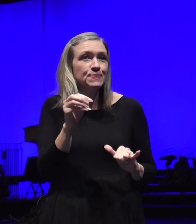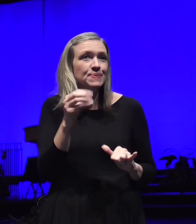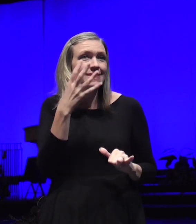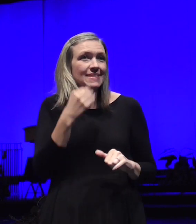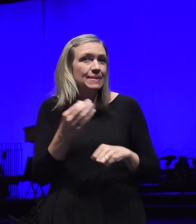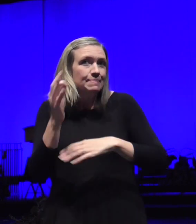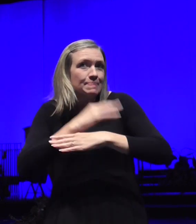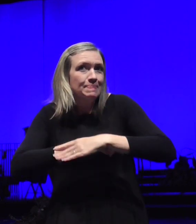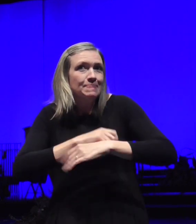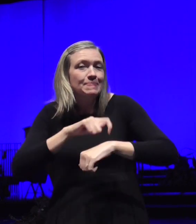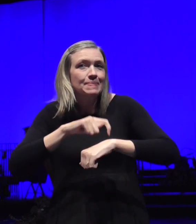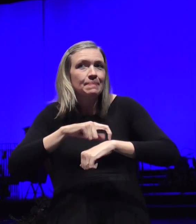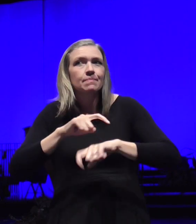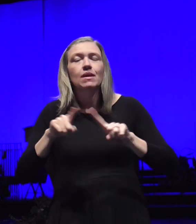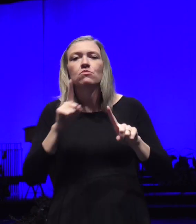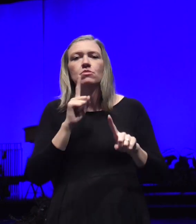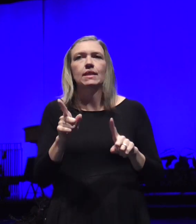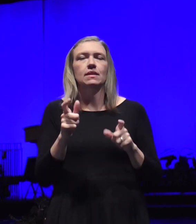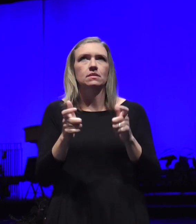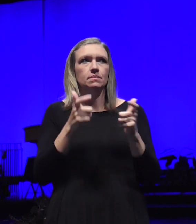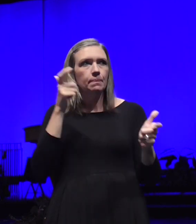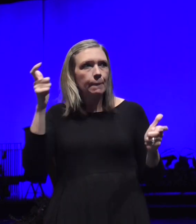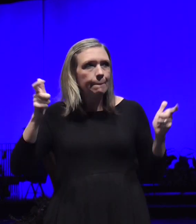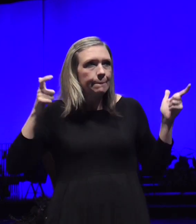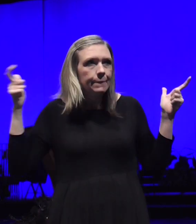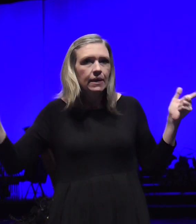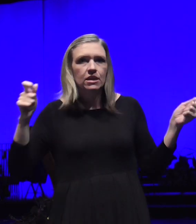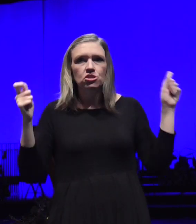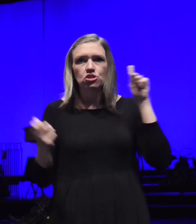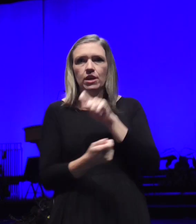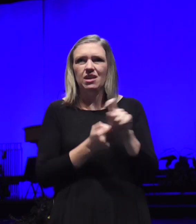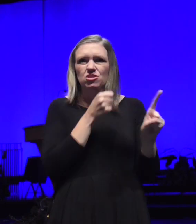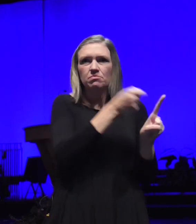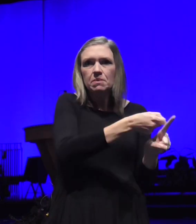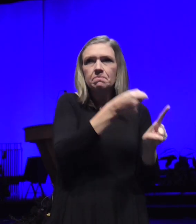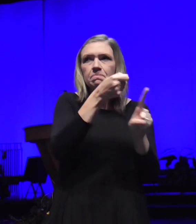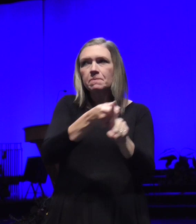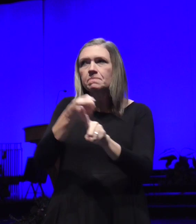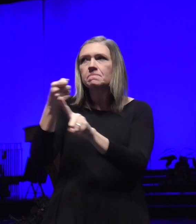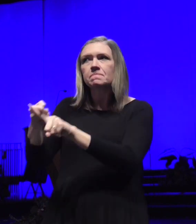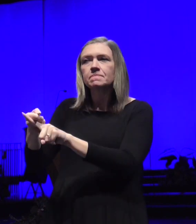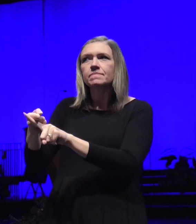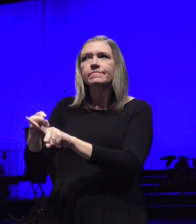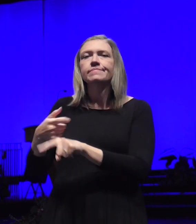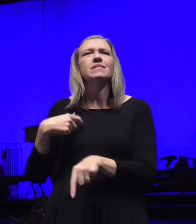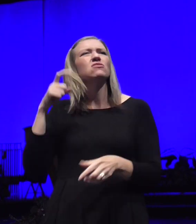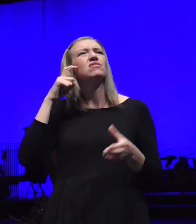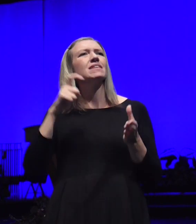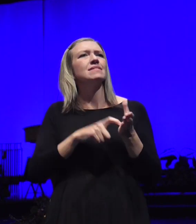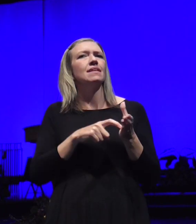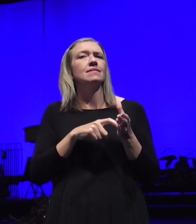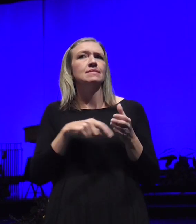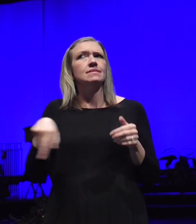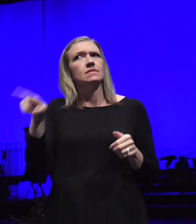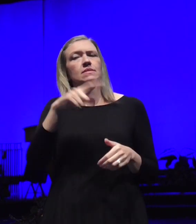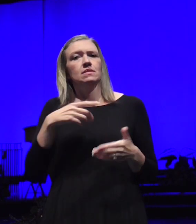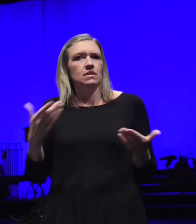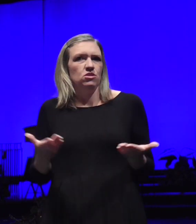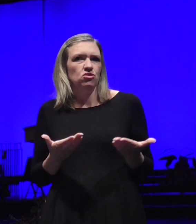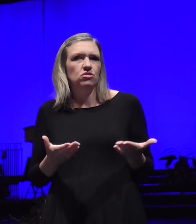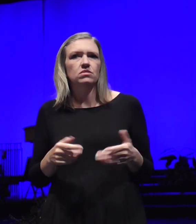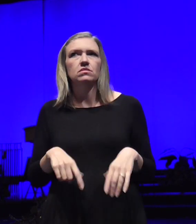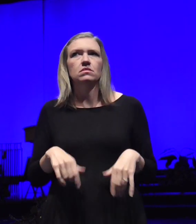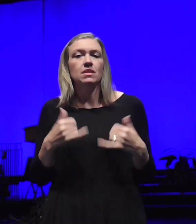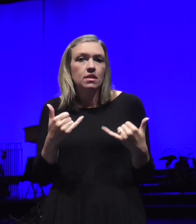those were really big changes that took place. And I recognize that we are in a